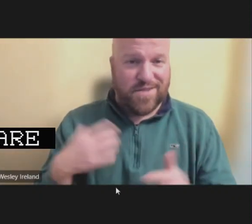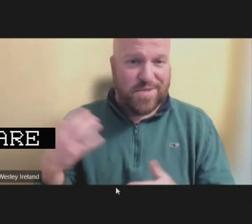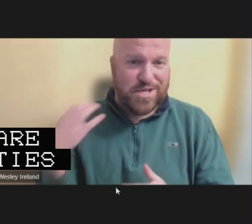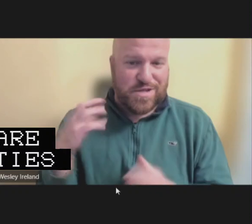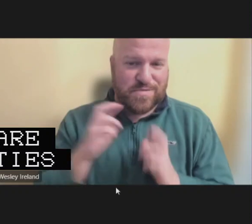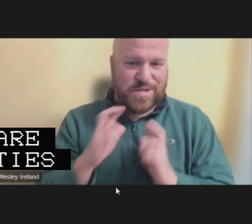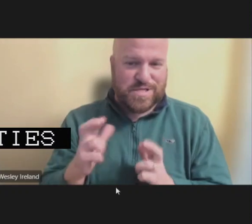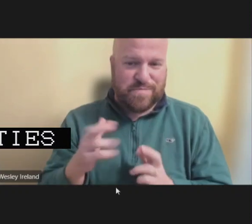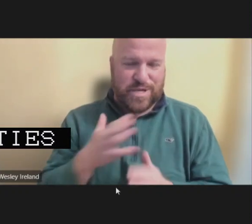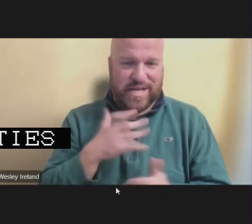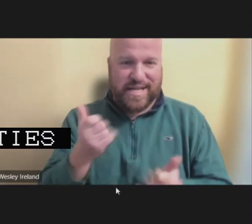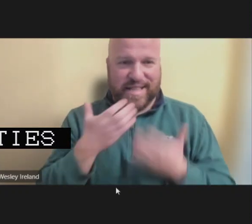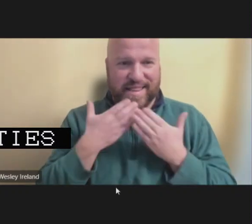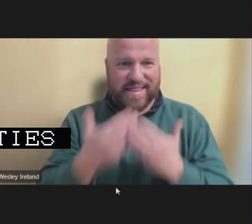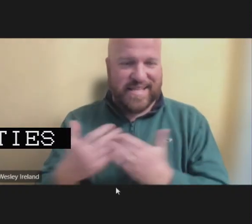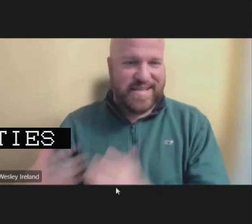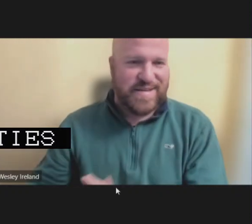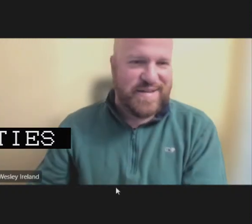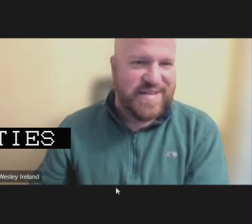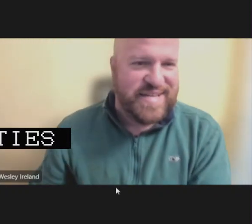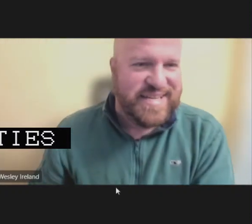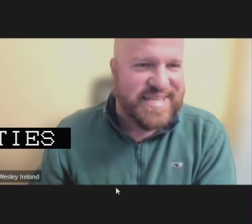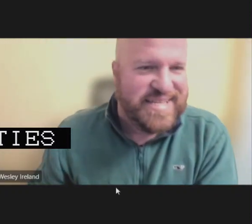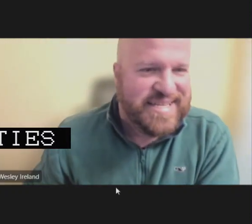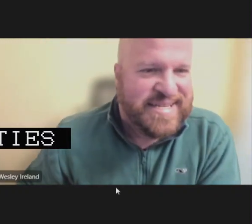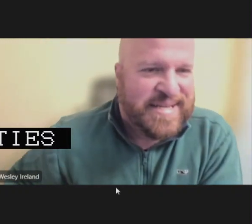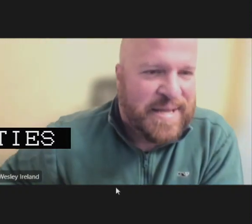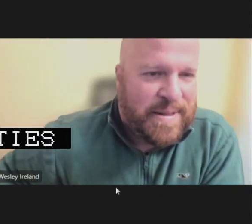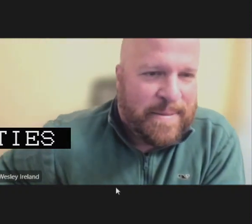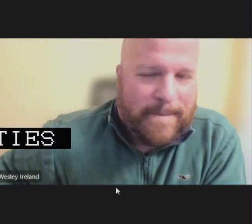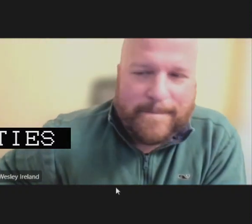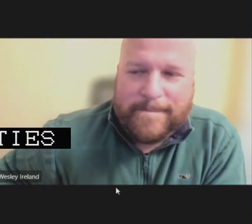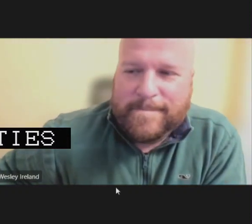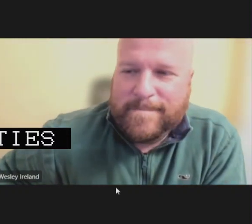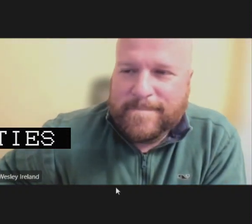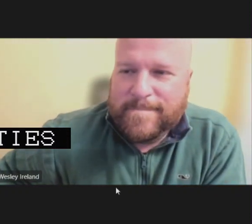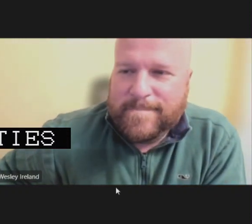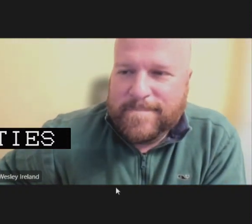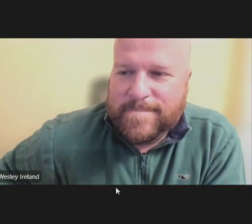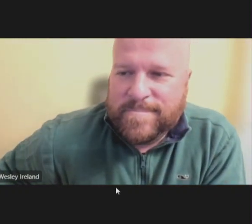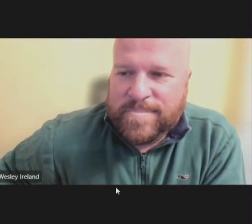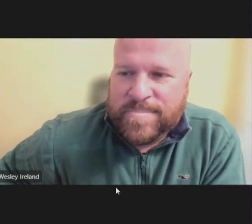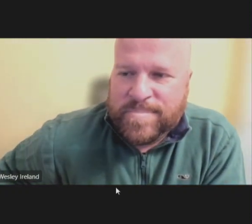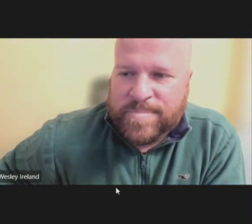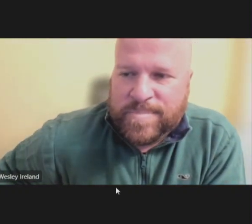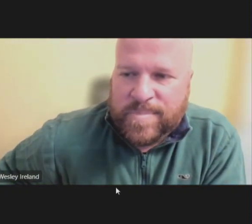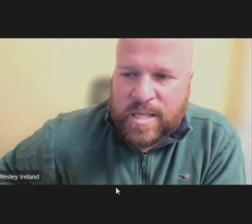So, that is all of my chair's report, and I thank you.